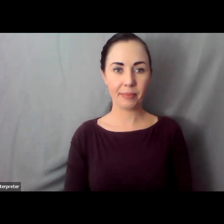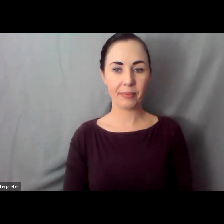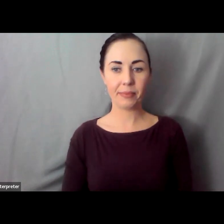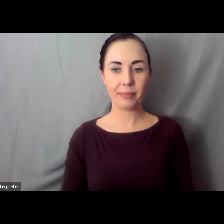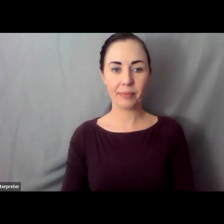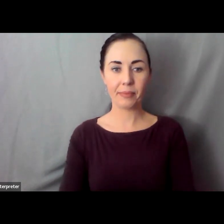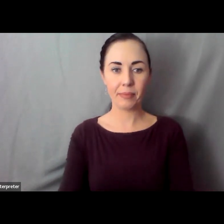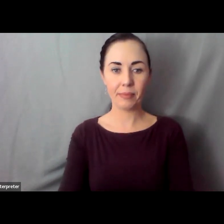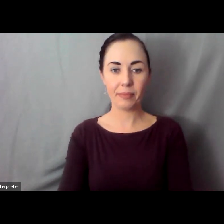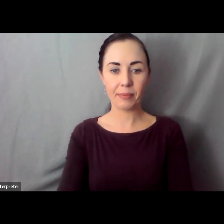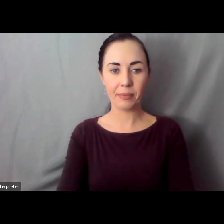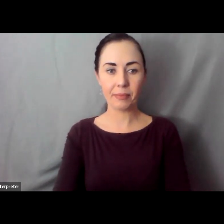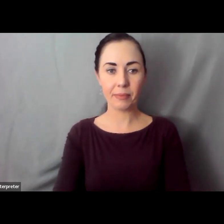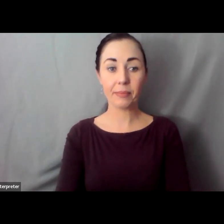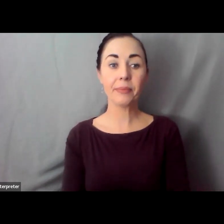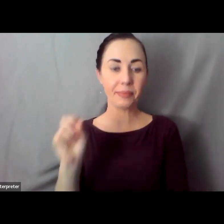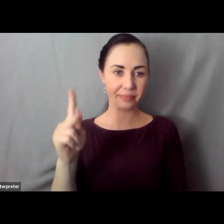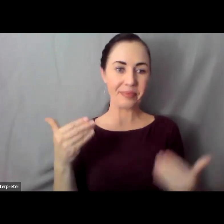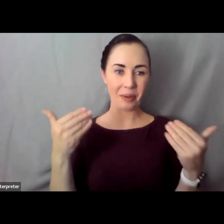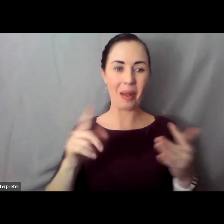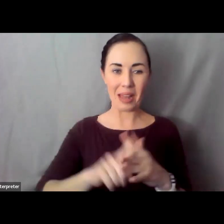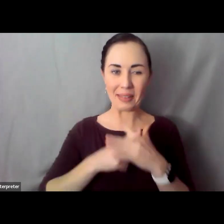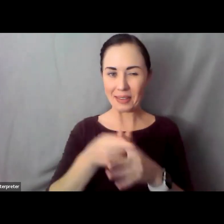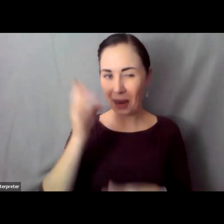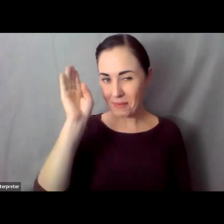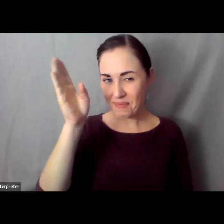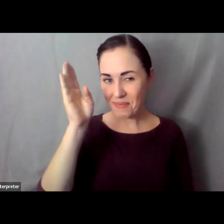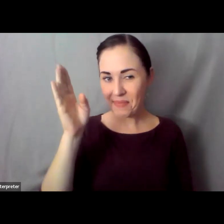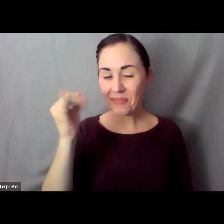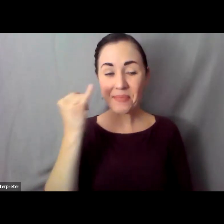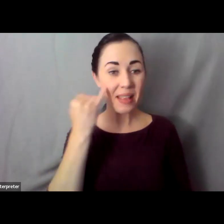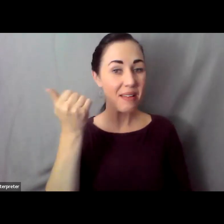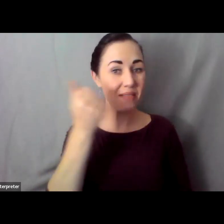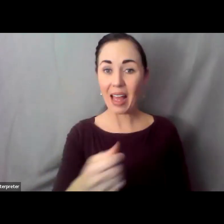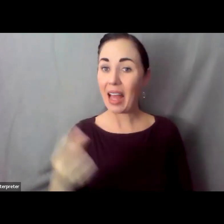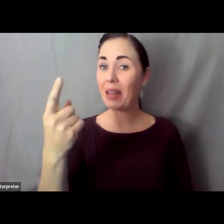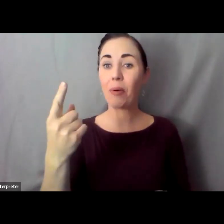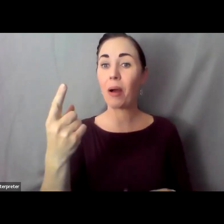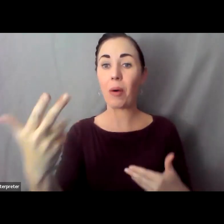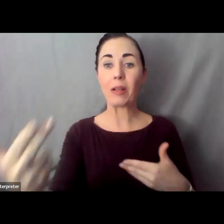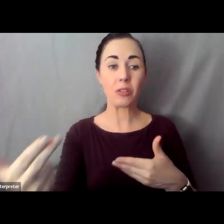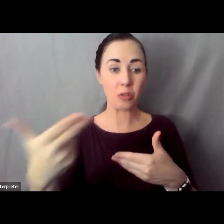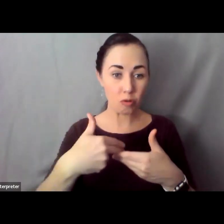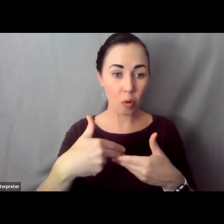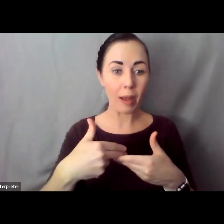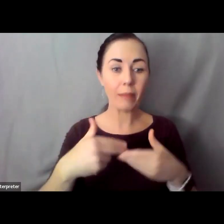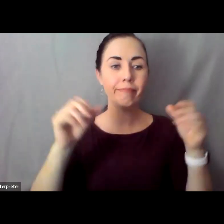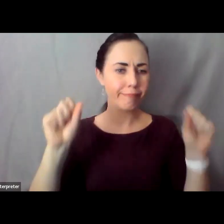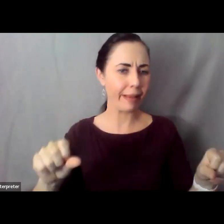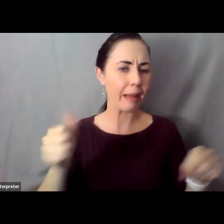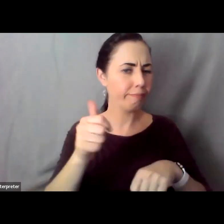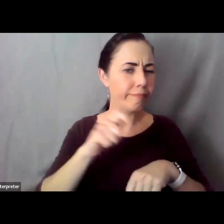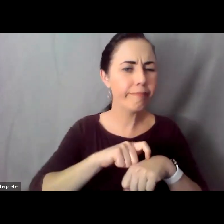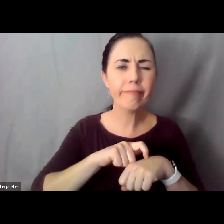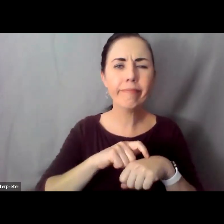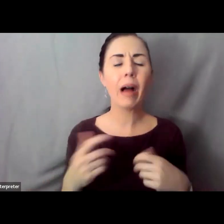Okay, I'm going to go ahead and start our program, and anyone else that wants to join us can join as we go along. So I'm going to go ahead and